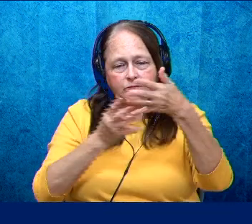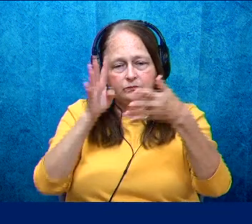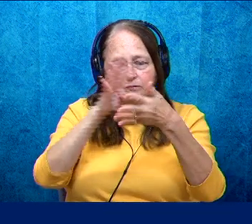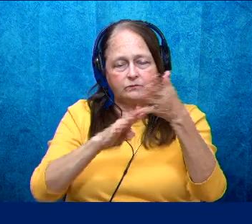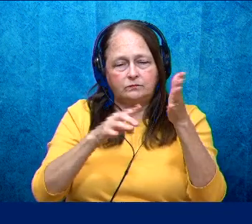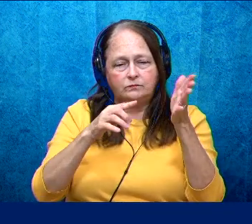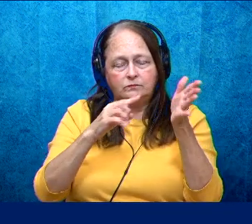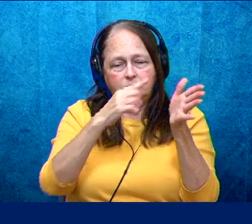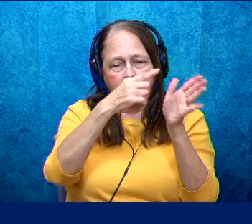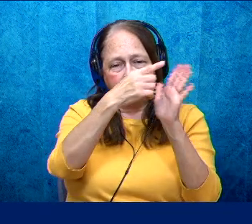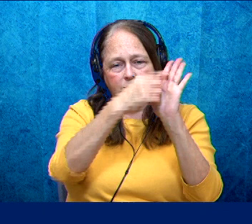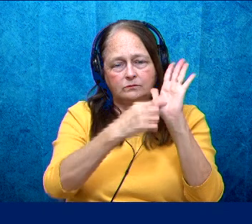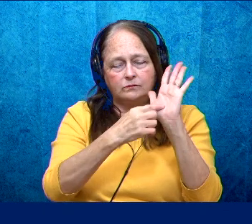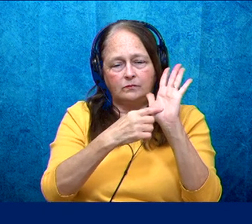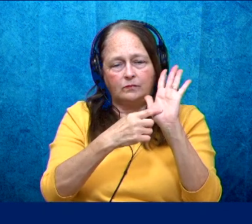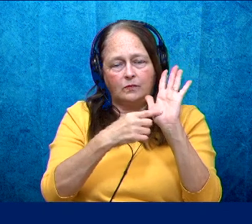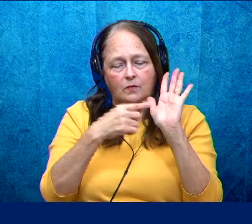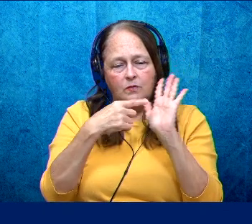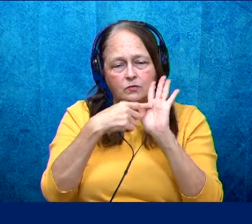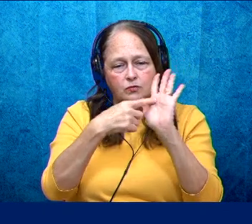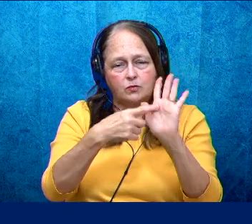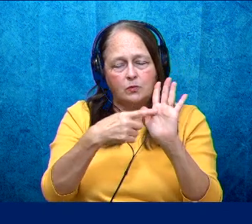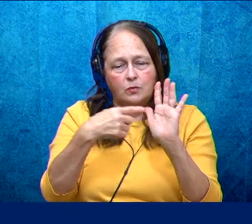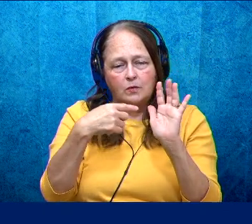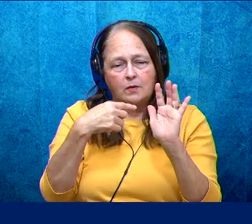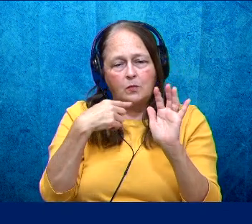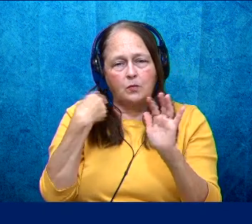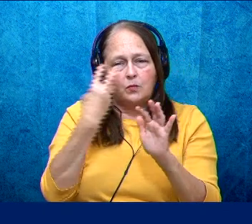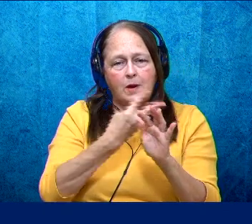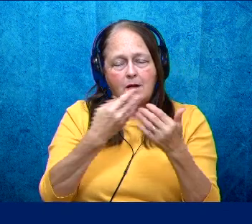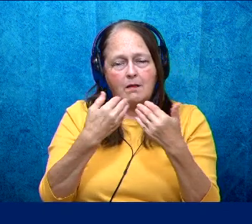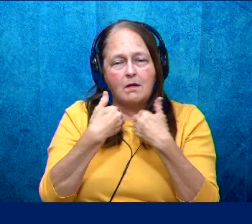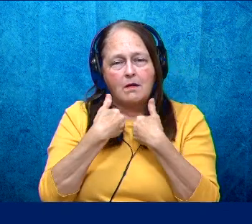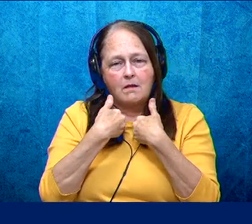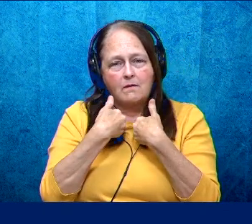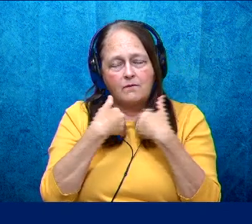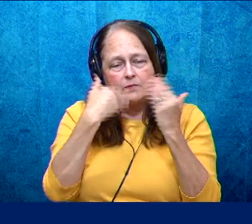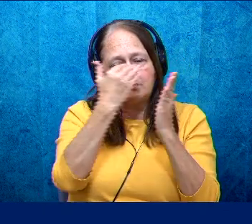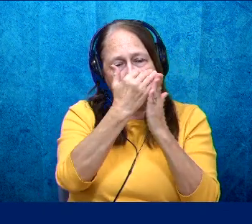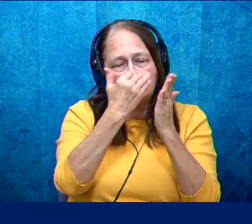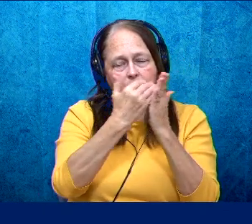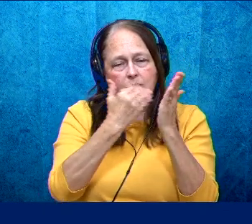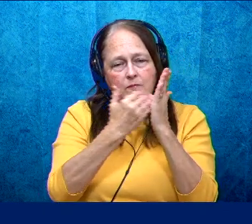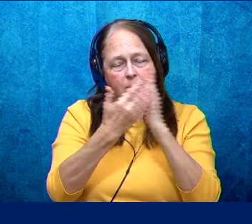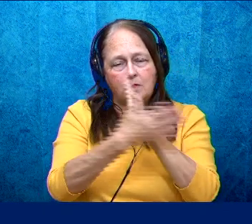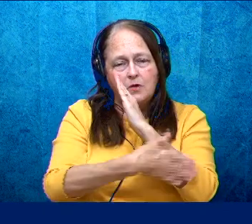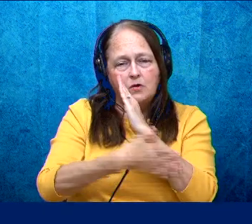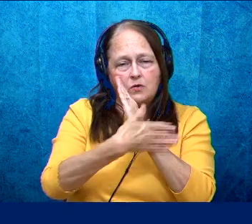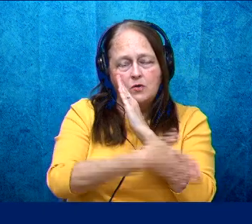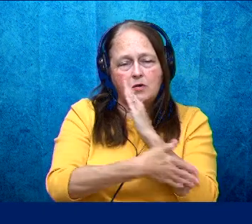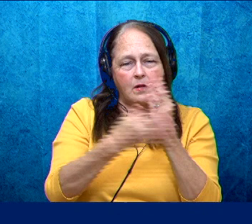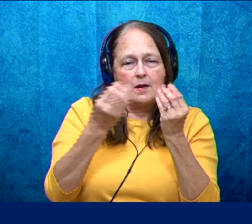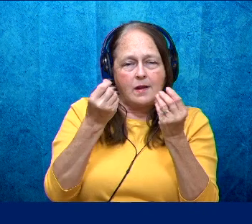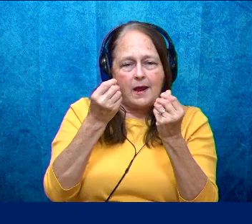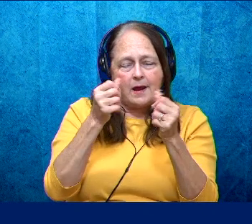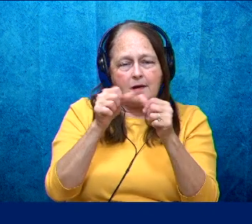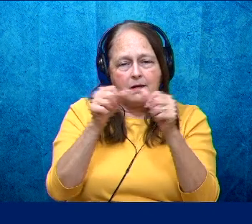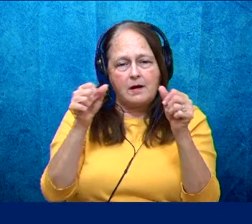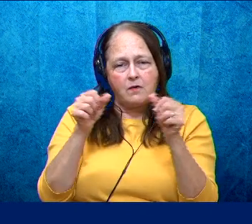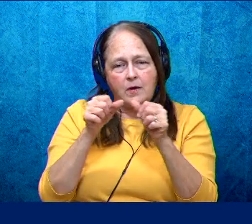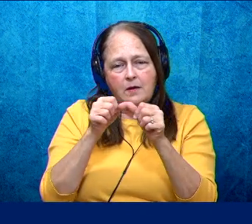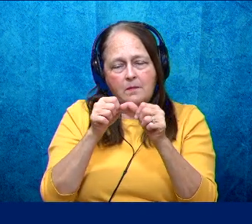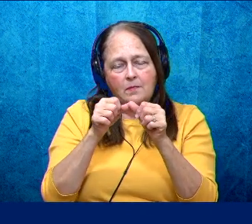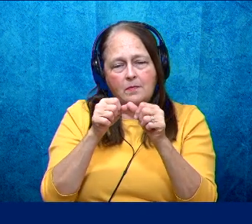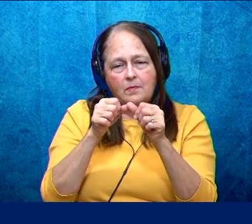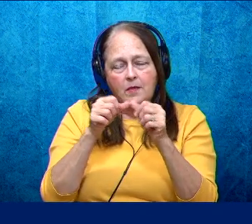shown here? Well, it looks to me like we have a list of countries with land area and population.